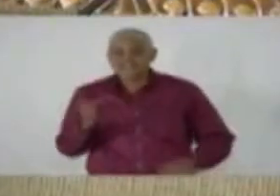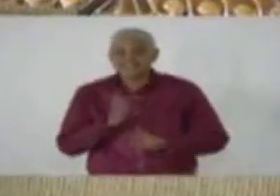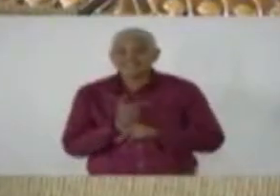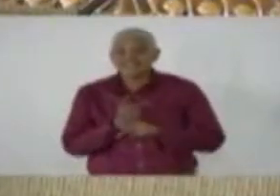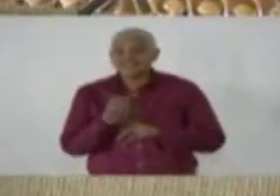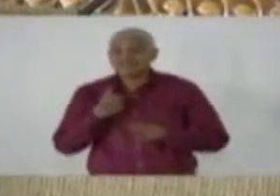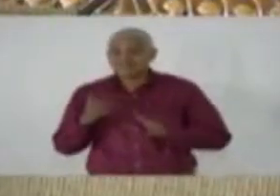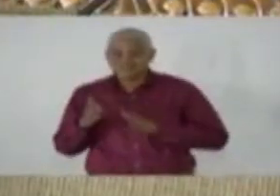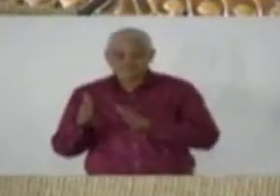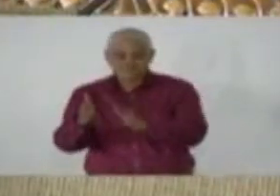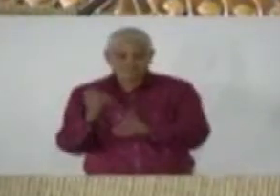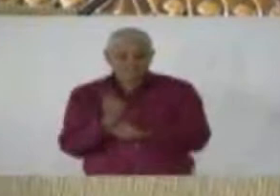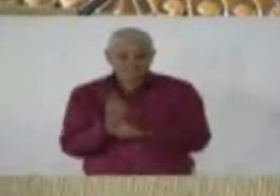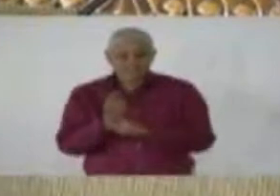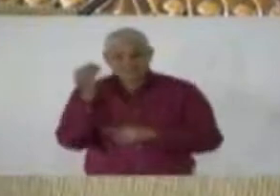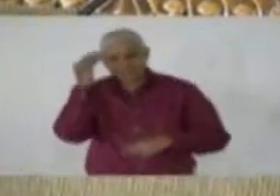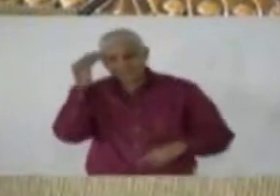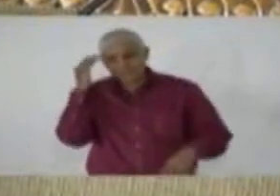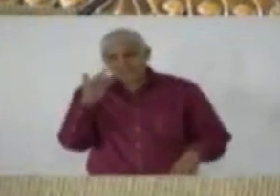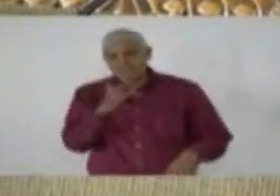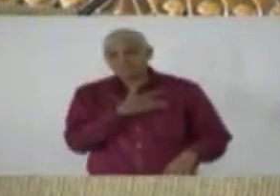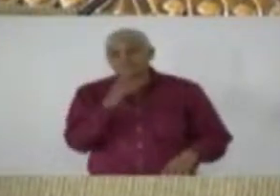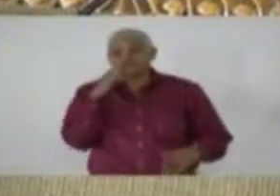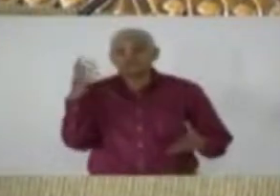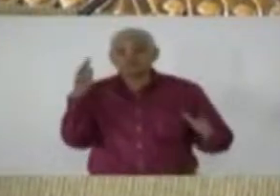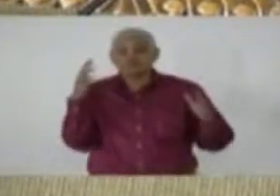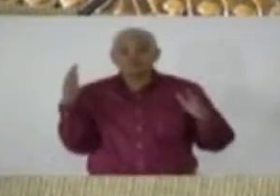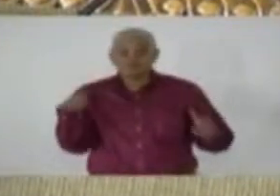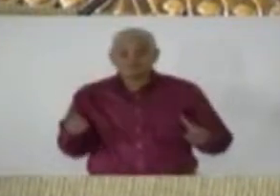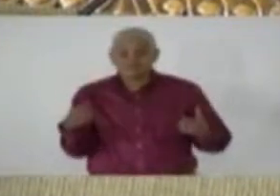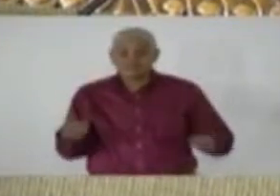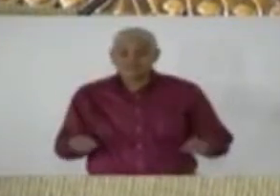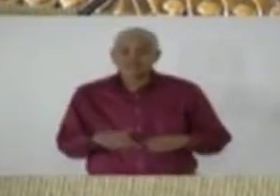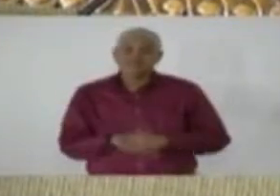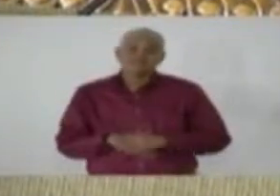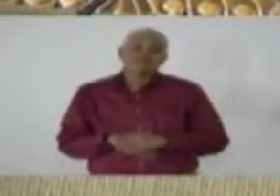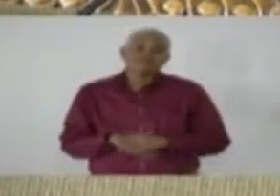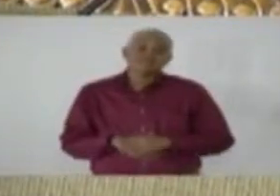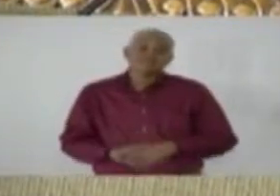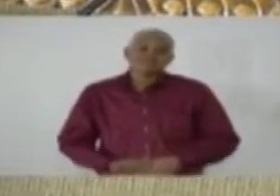straight, and I really appreciate that. So give them a round of applause. And of course,